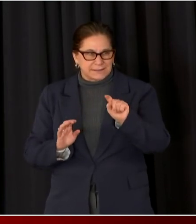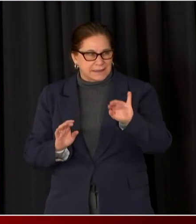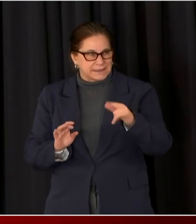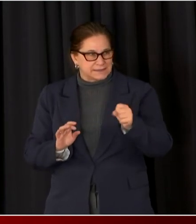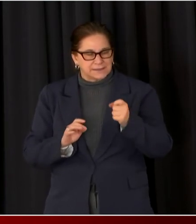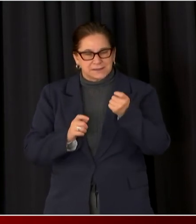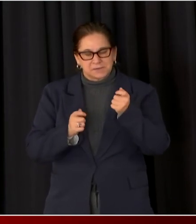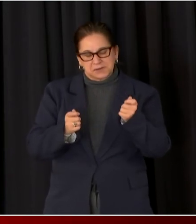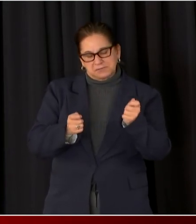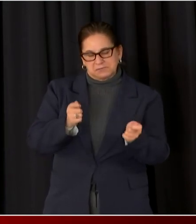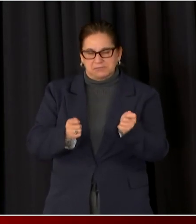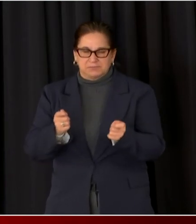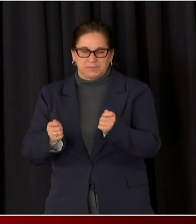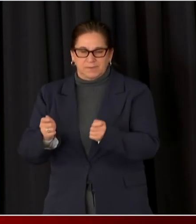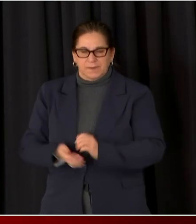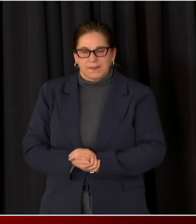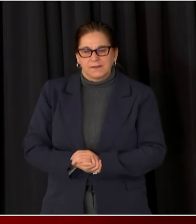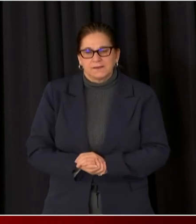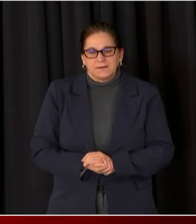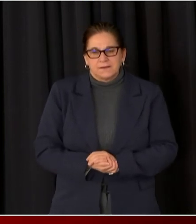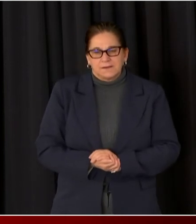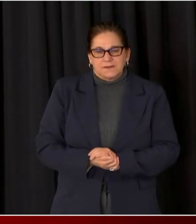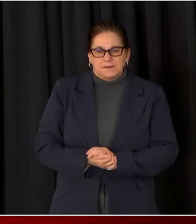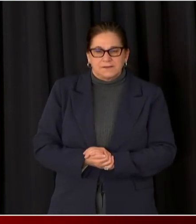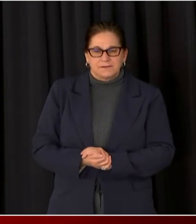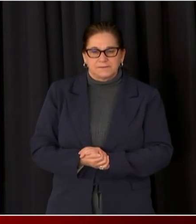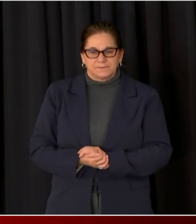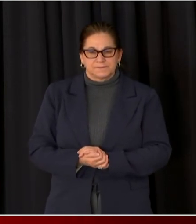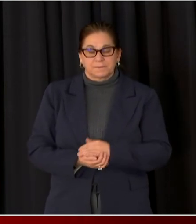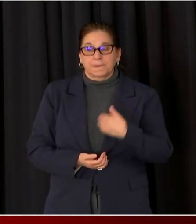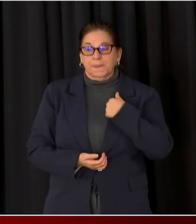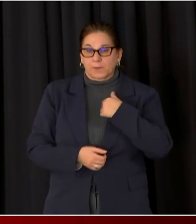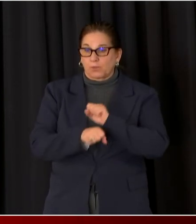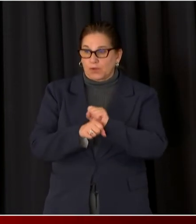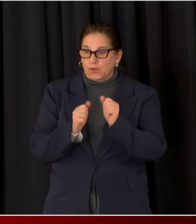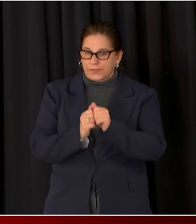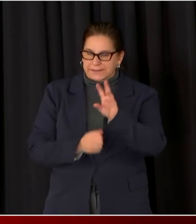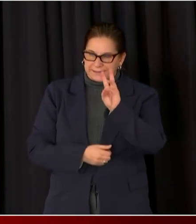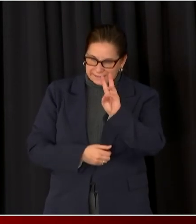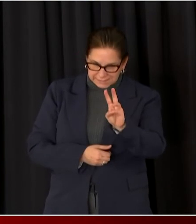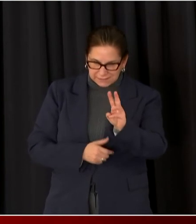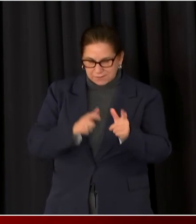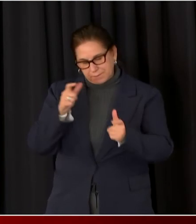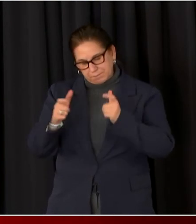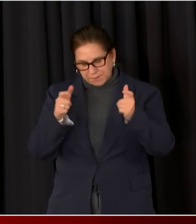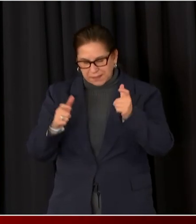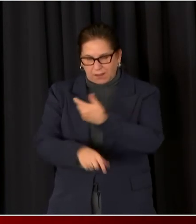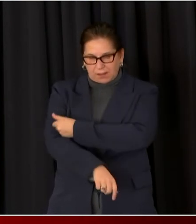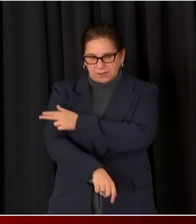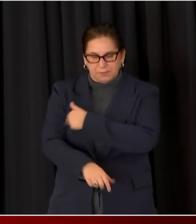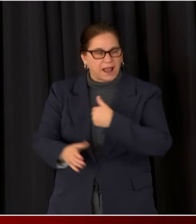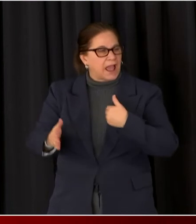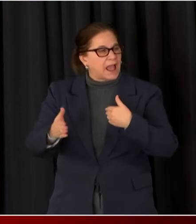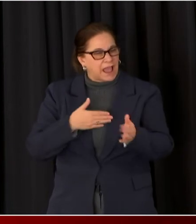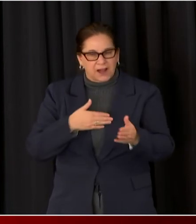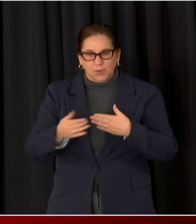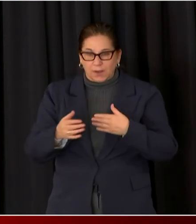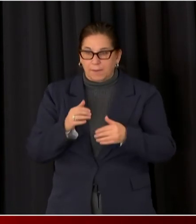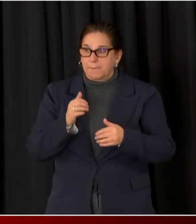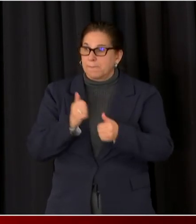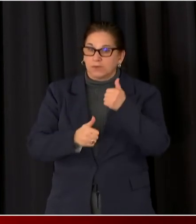those individuals. So just to emphasize, it is not necessarily just the doctors and nurses who work in those environments,